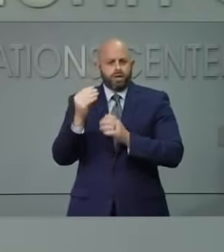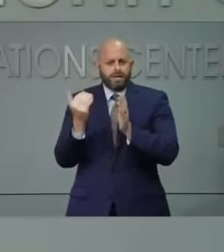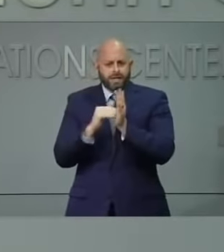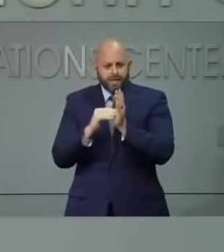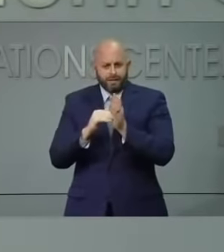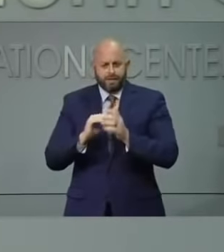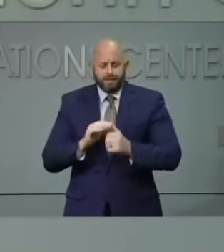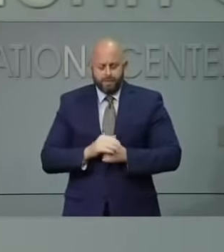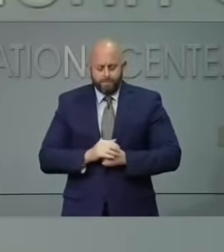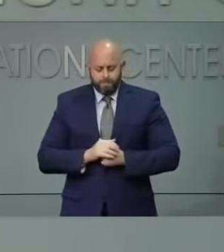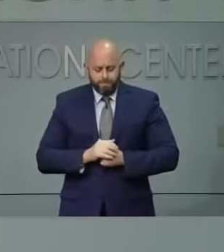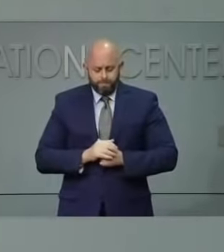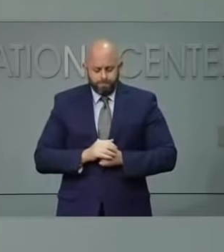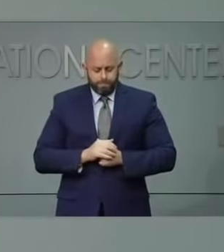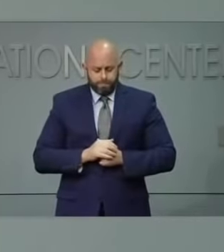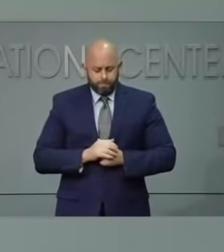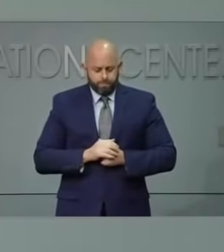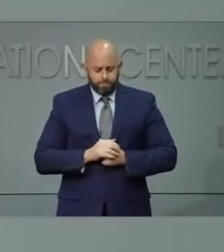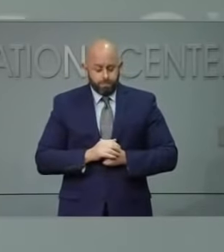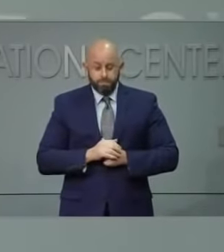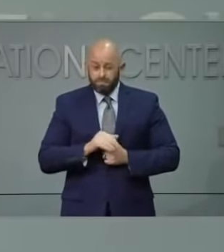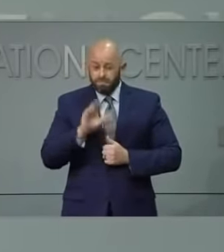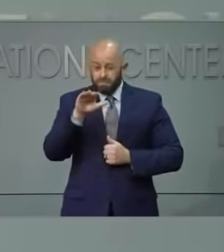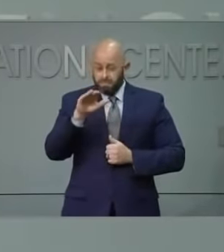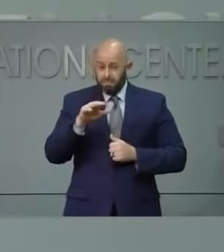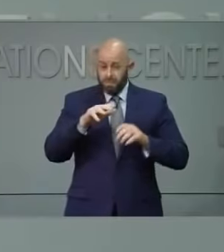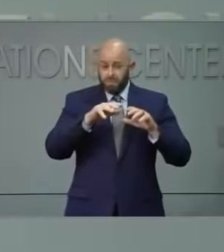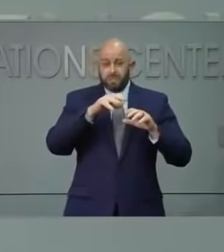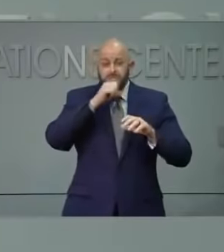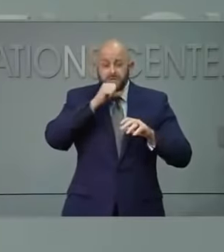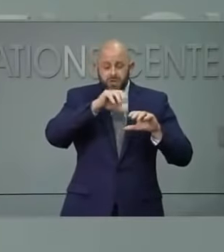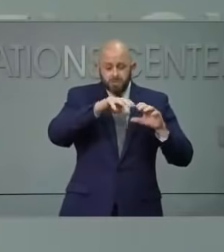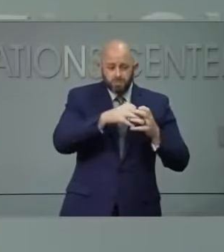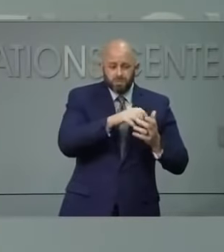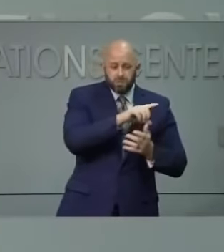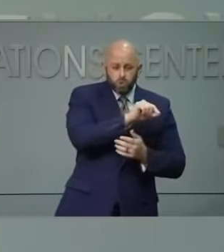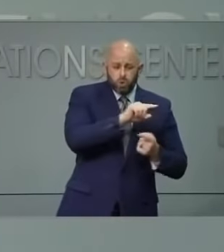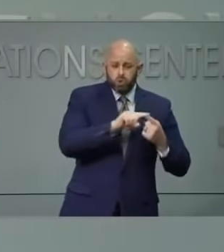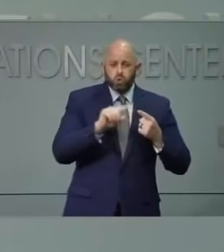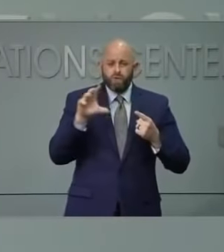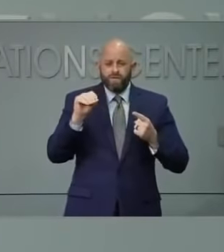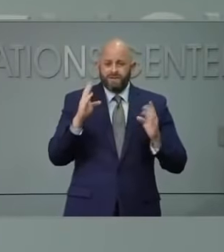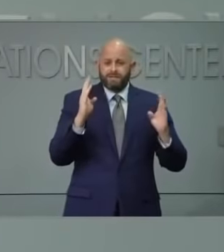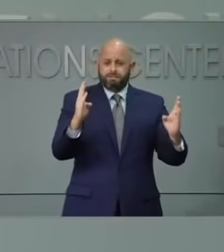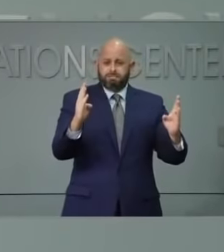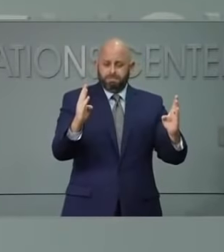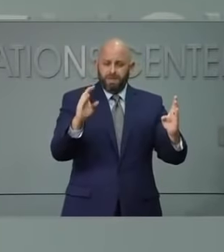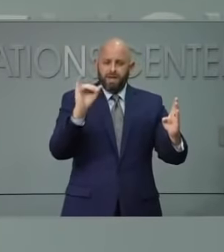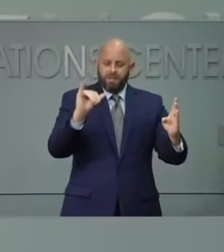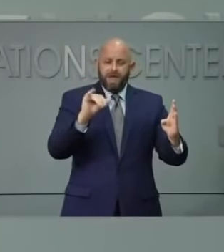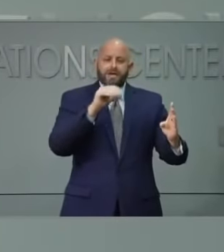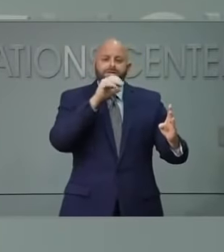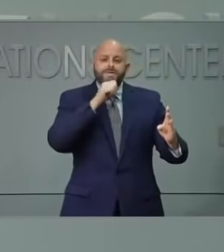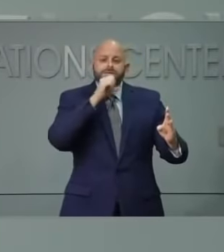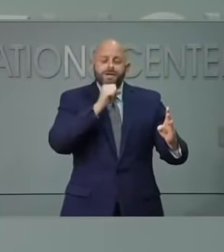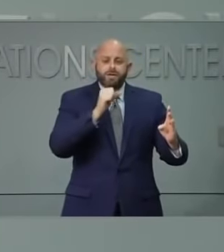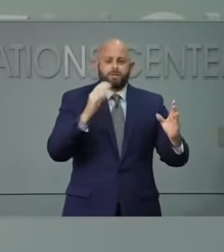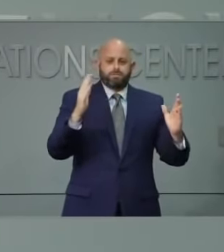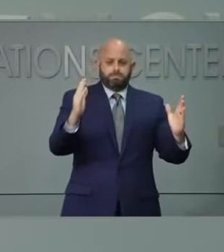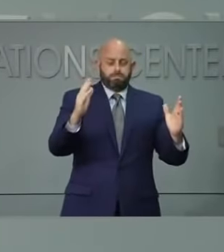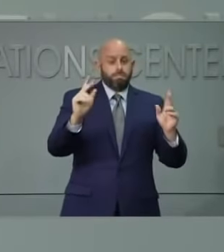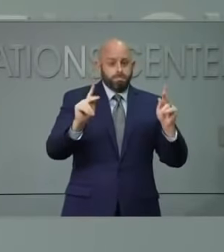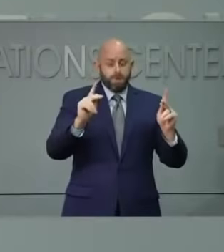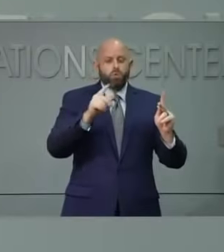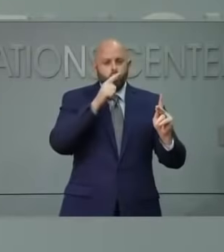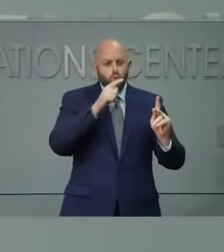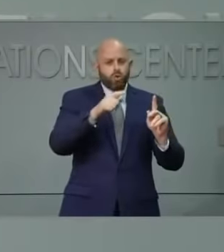people? We're seeing the age groups of 20 to early 50s to be the largest group of people who are testing positive.